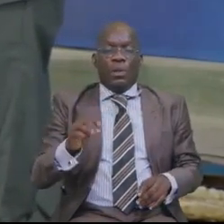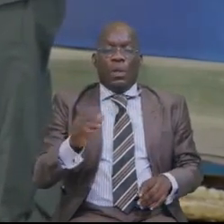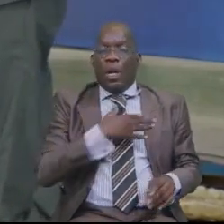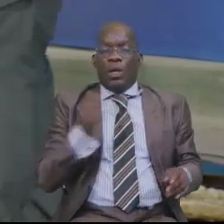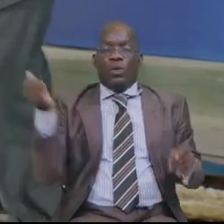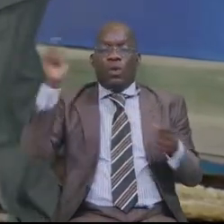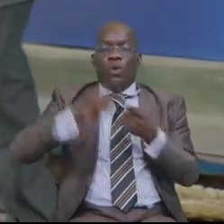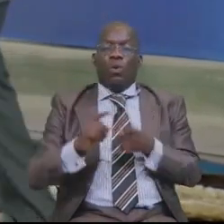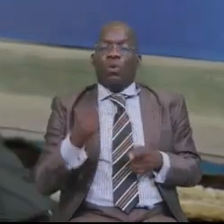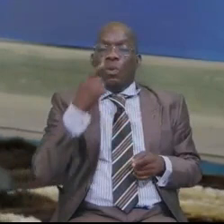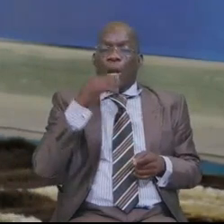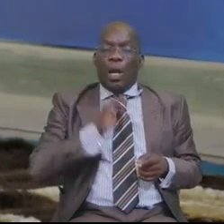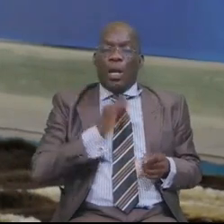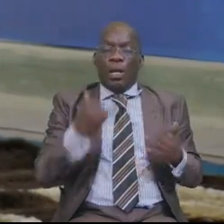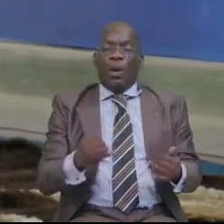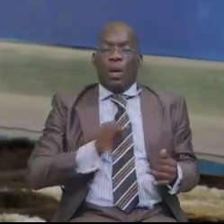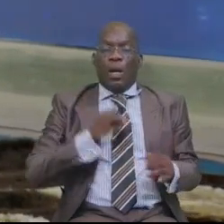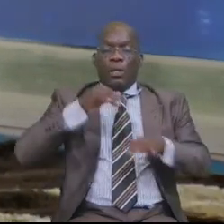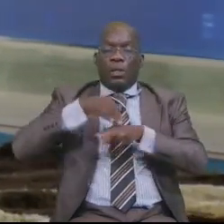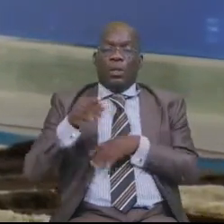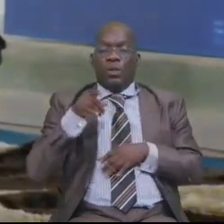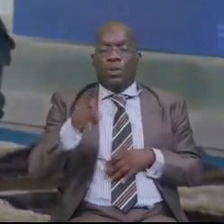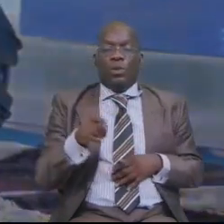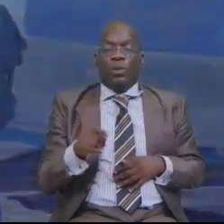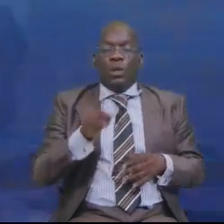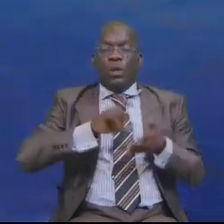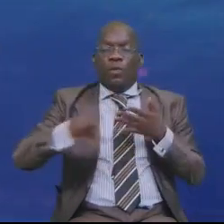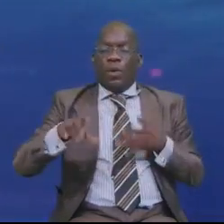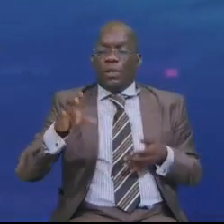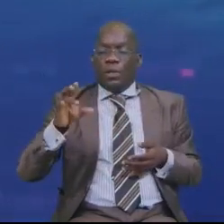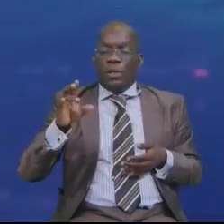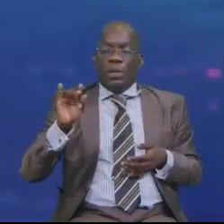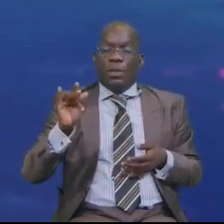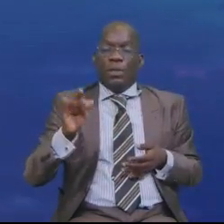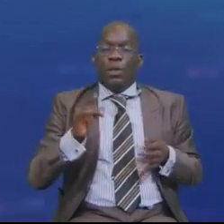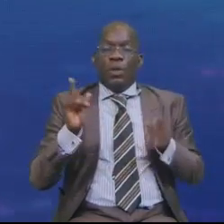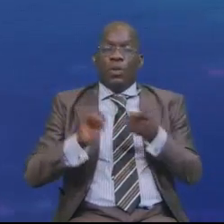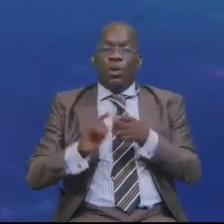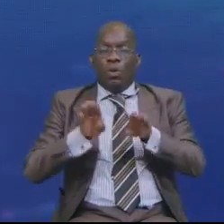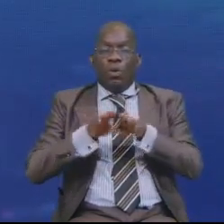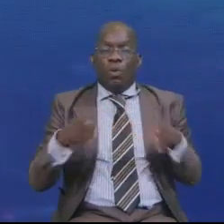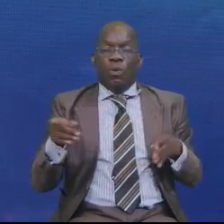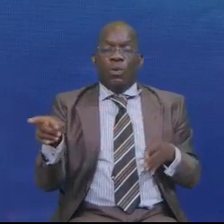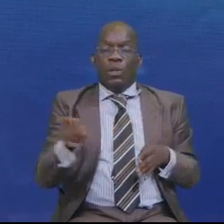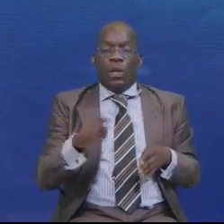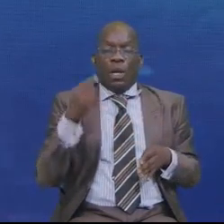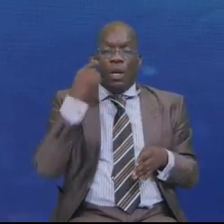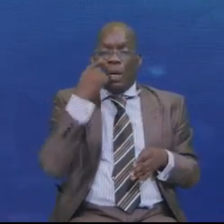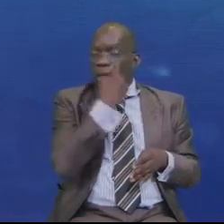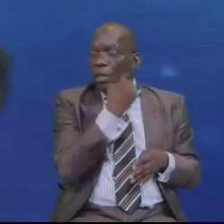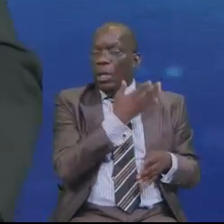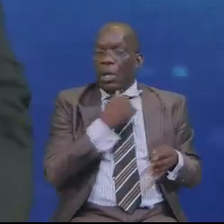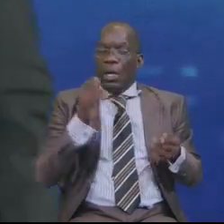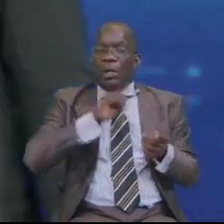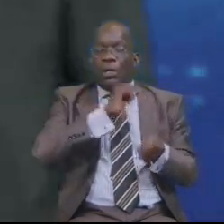send thee. In verse 18 it says, to open their eyes and to turn them from darkness